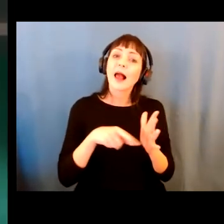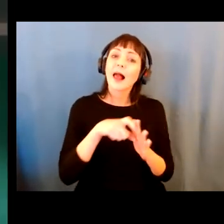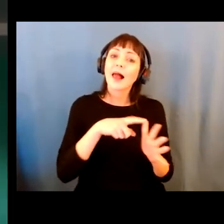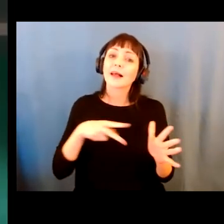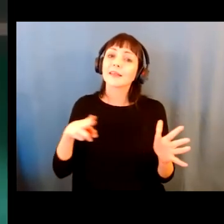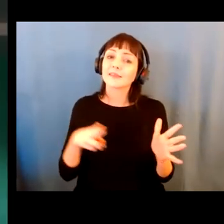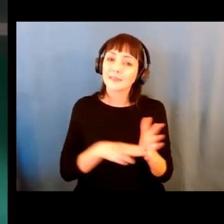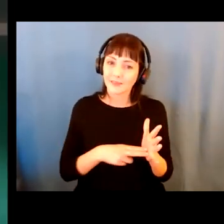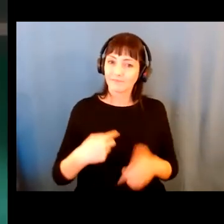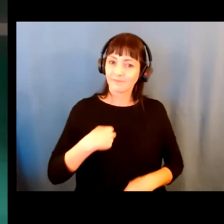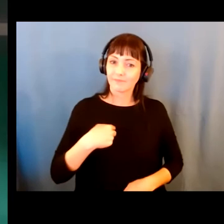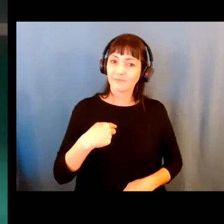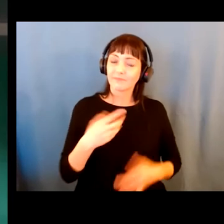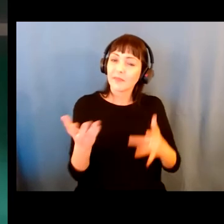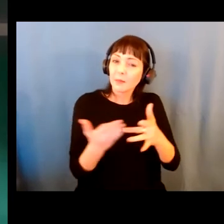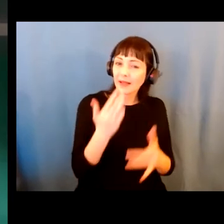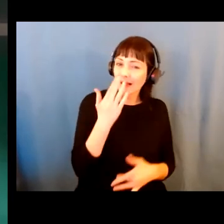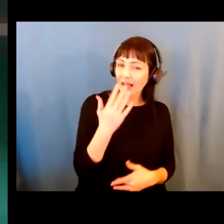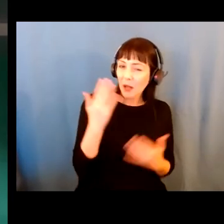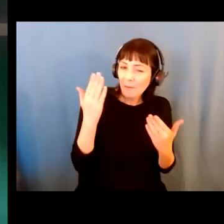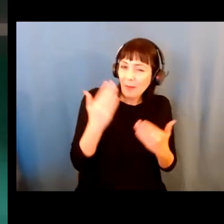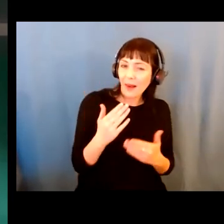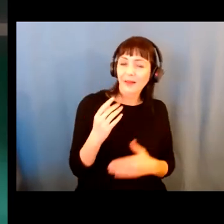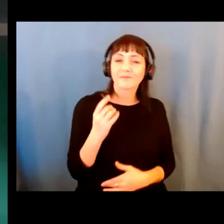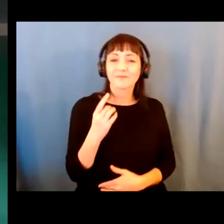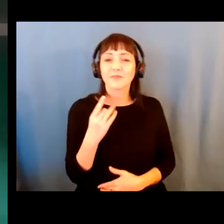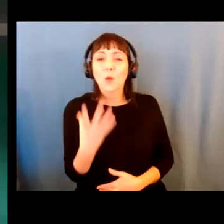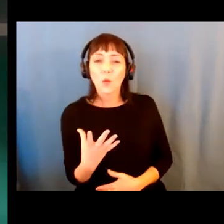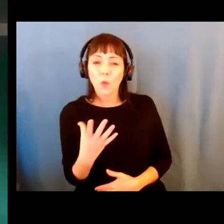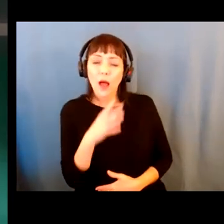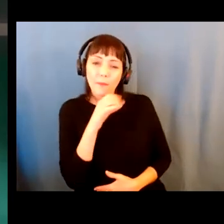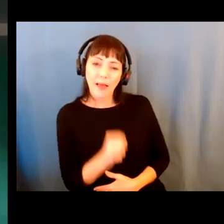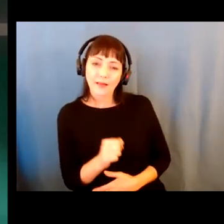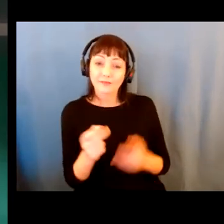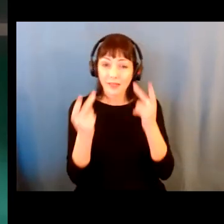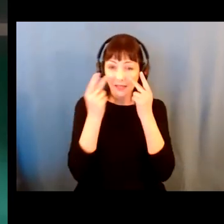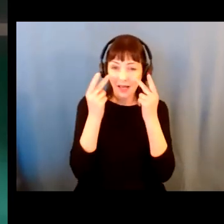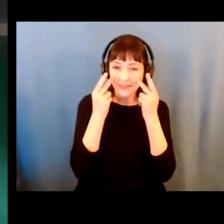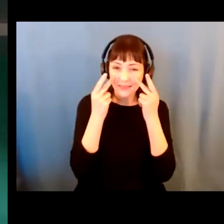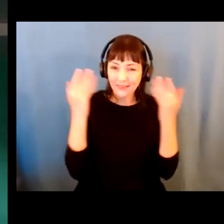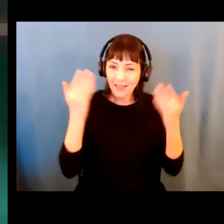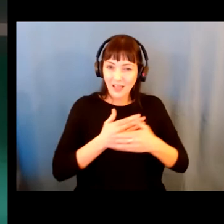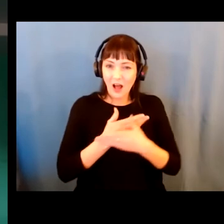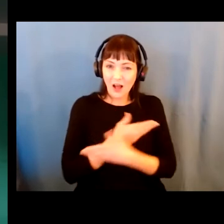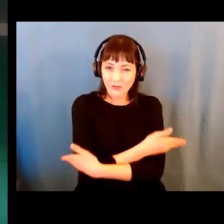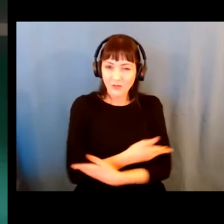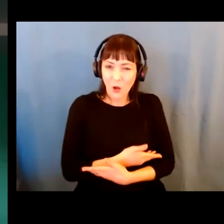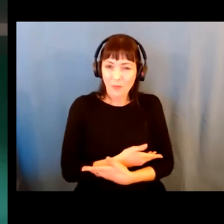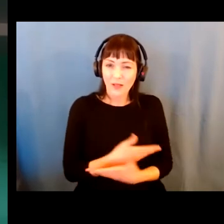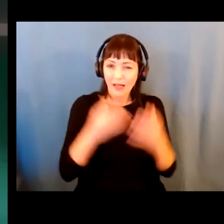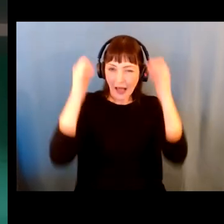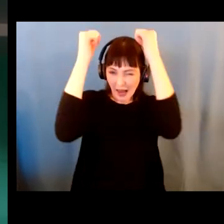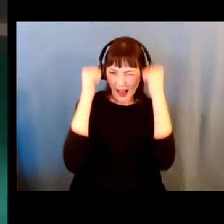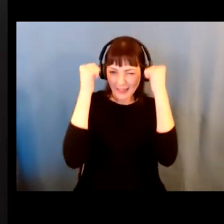I'm a middle-aged, particularly pale white man wearing glasses, a dark top, and a woolly